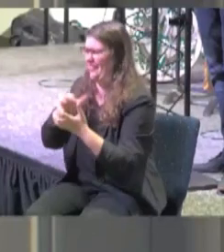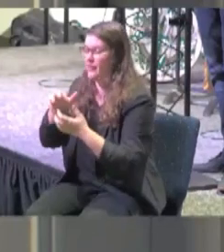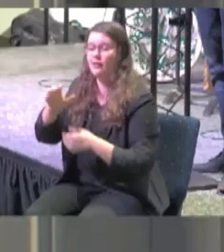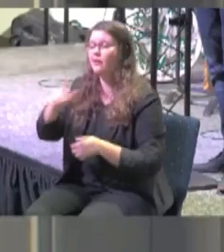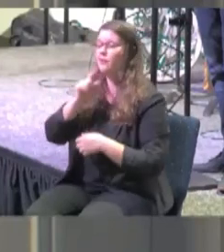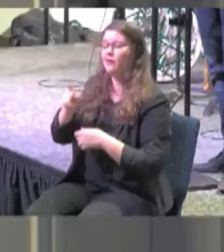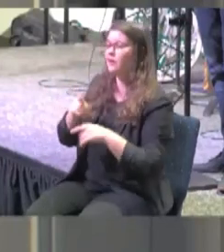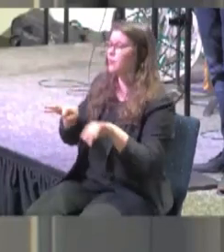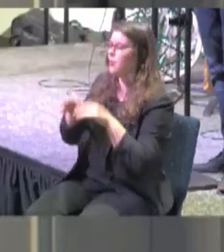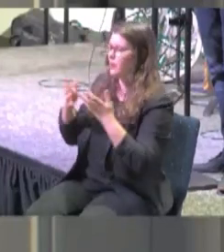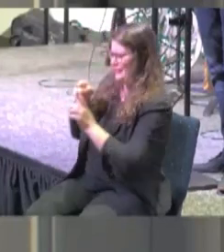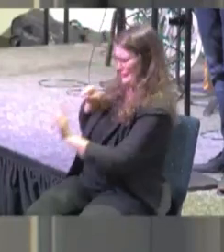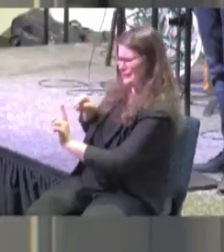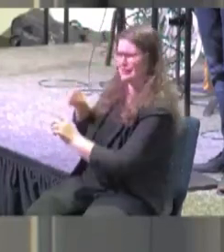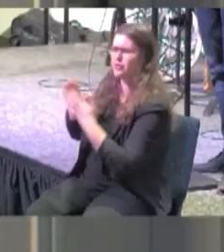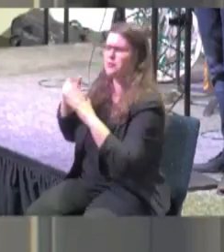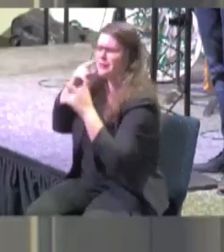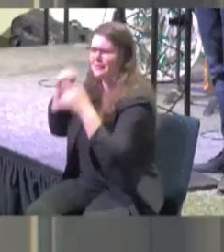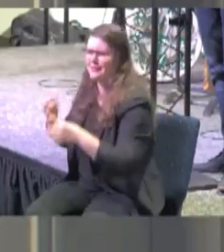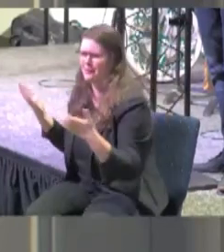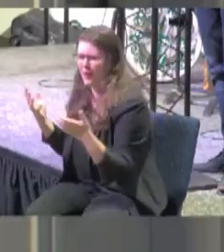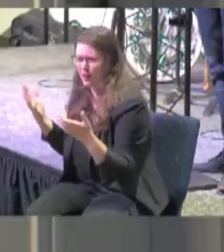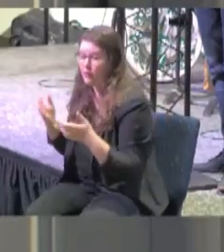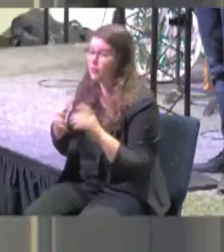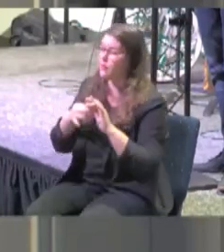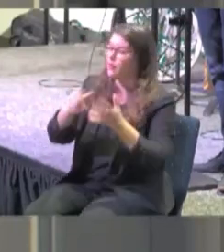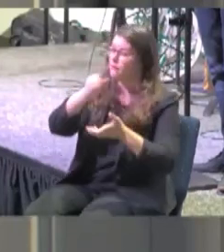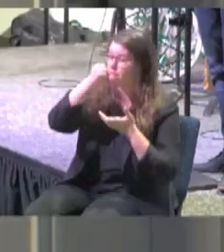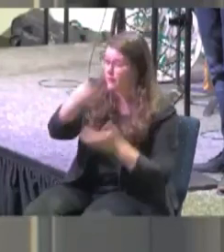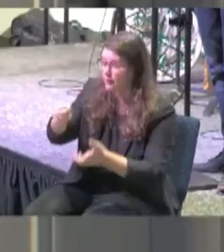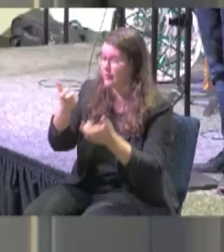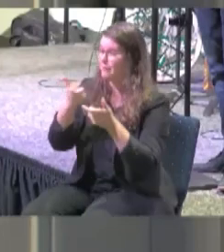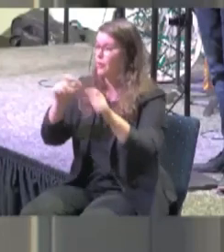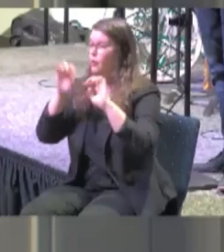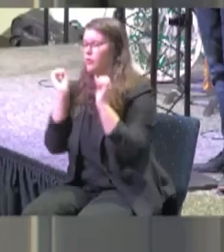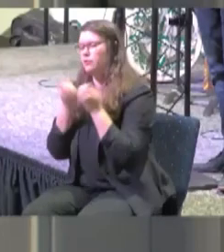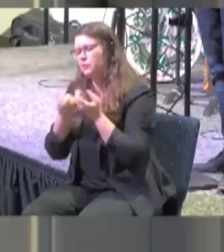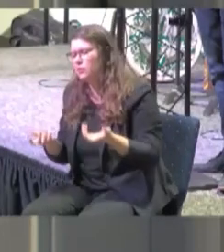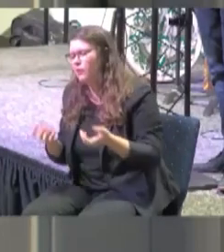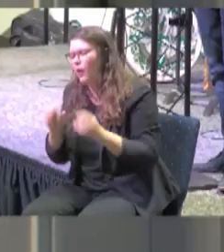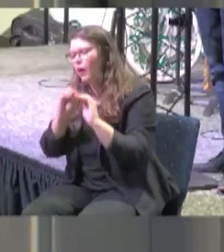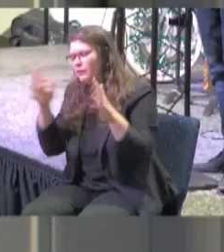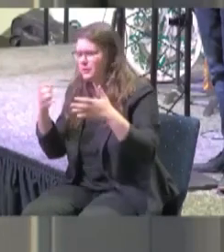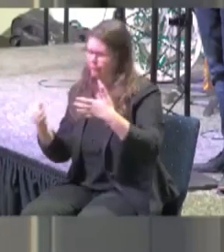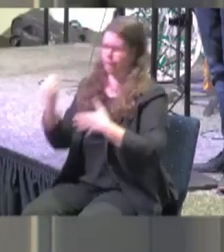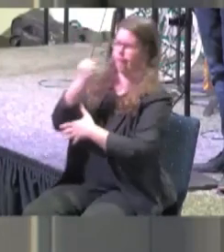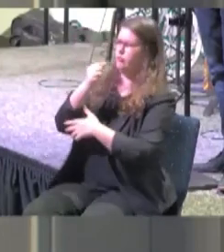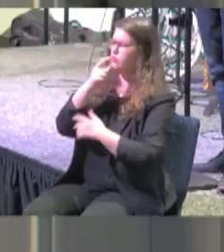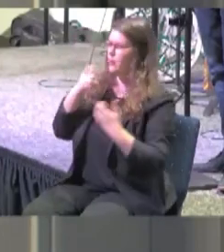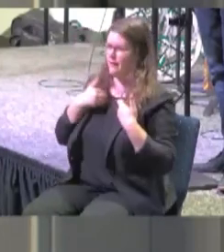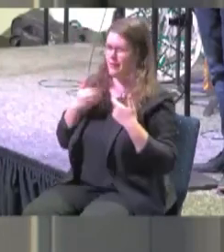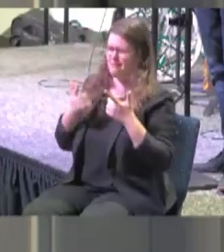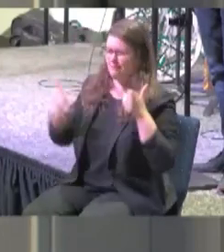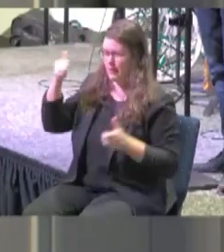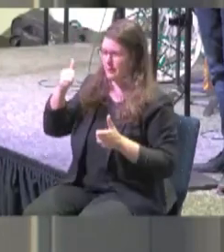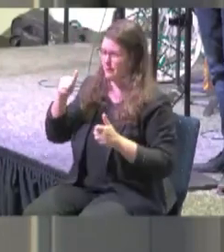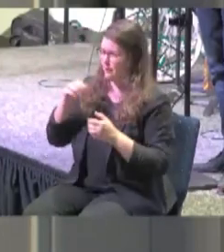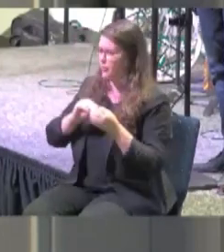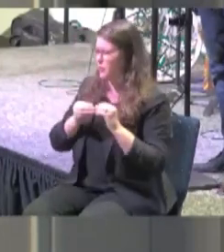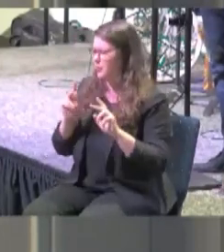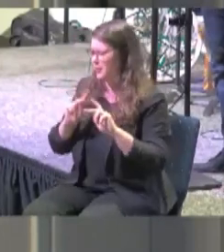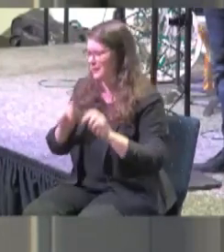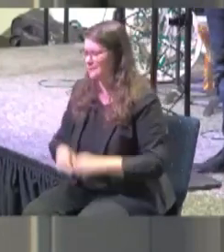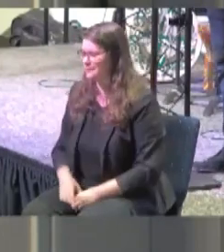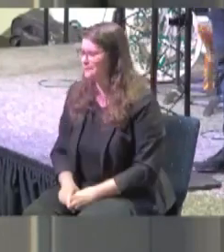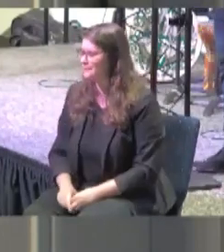what they import. When it comes to funding and large organizations, obviously there's a prioritization concern.